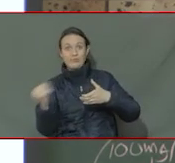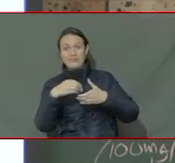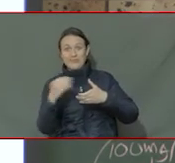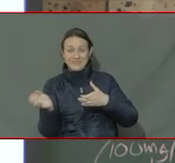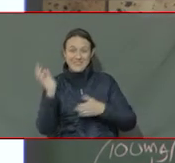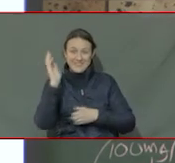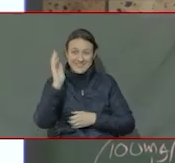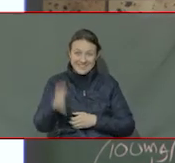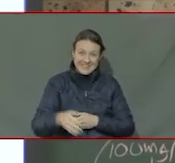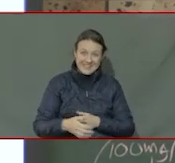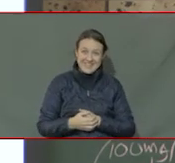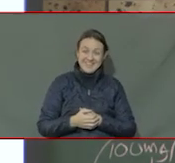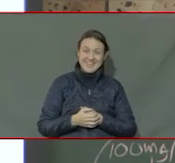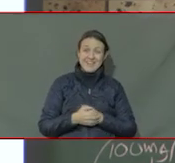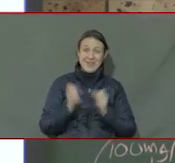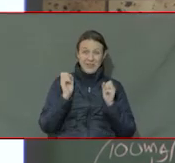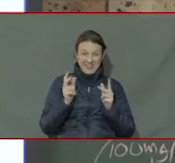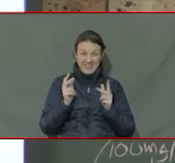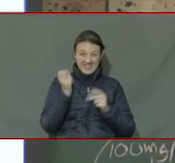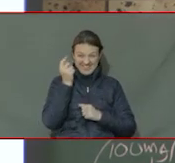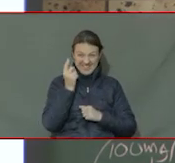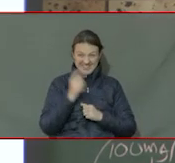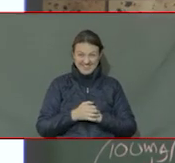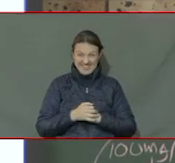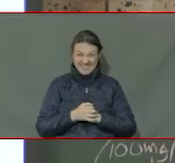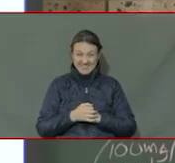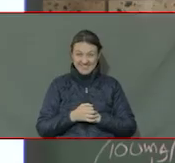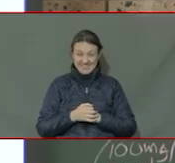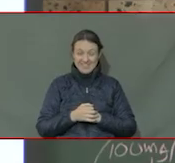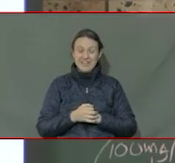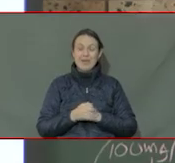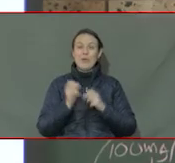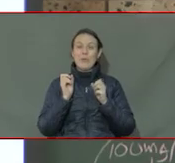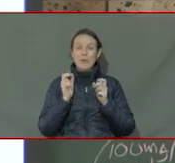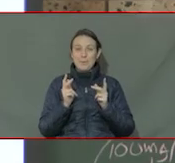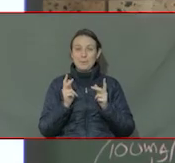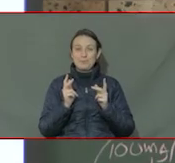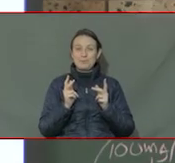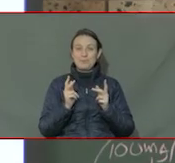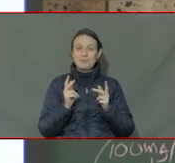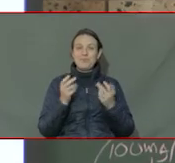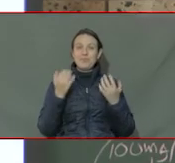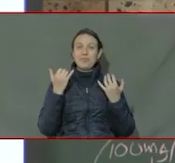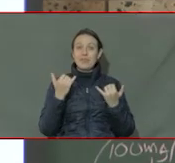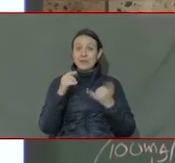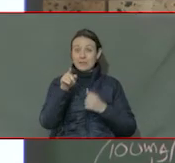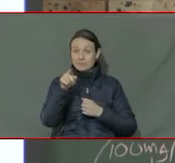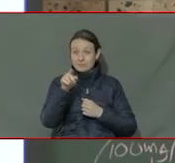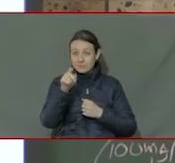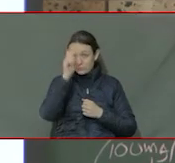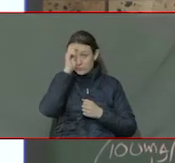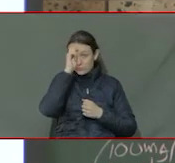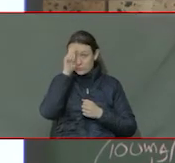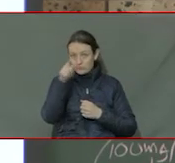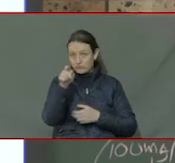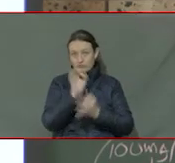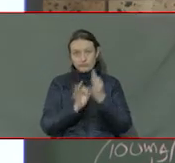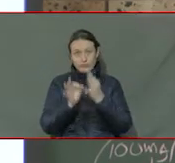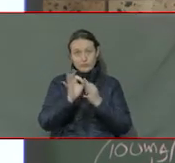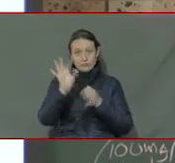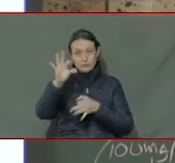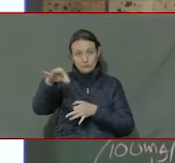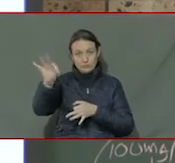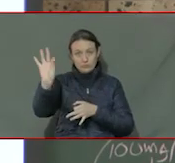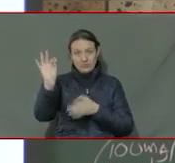There's too much. Are we together? So now, if he made that statement correctly, now turn